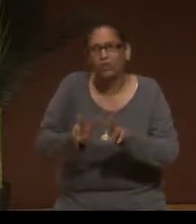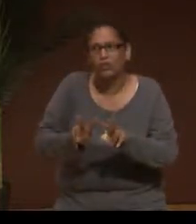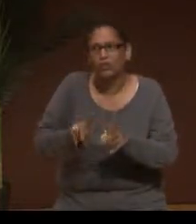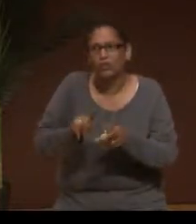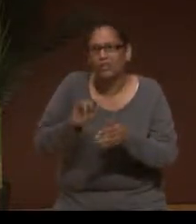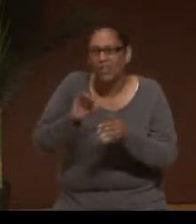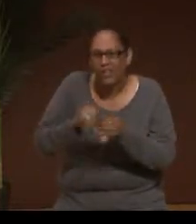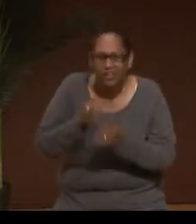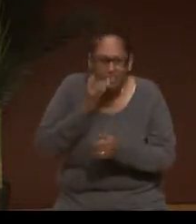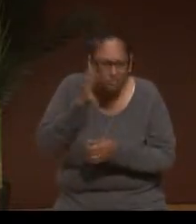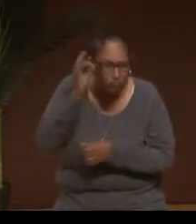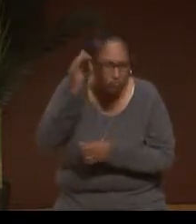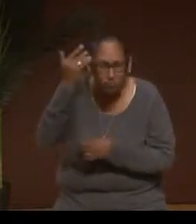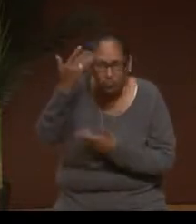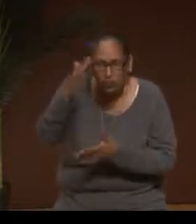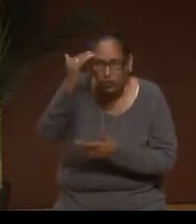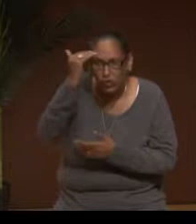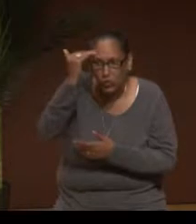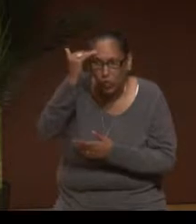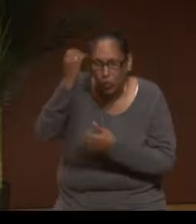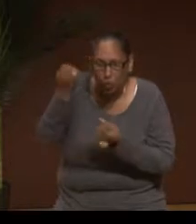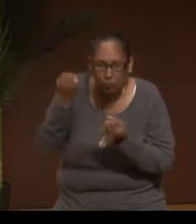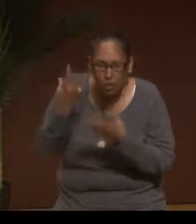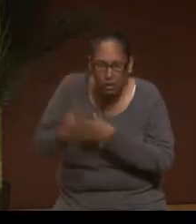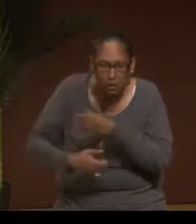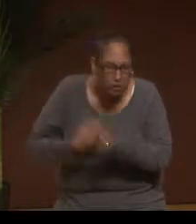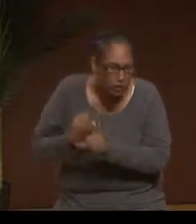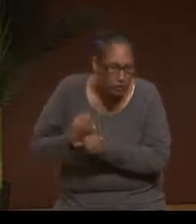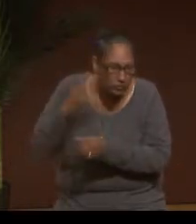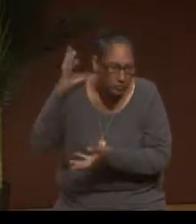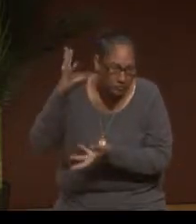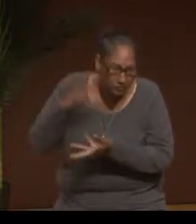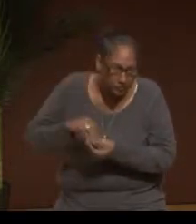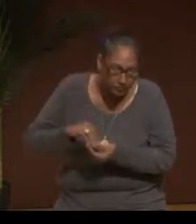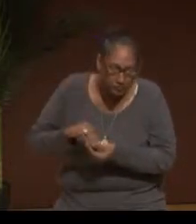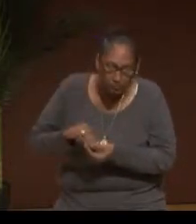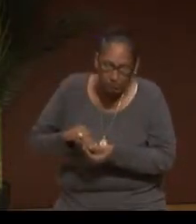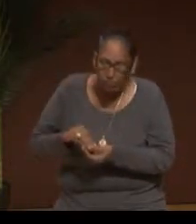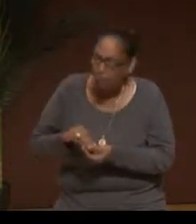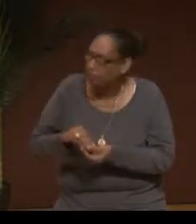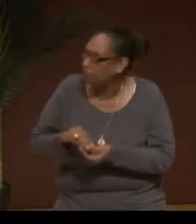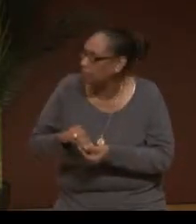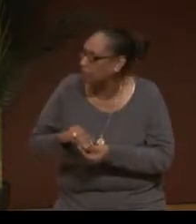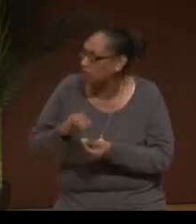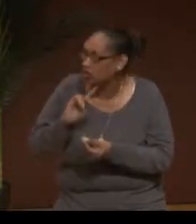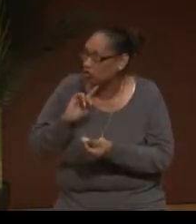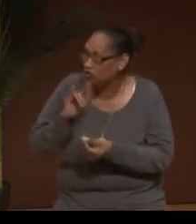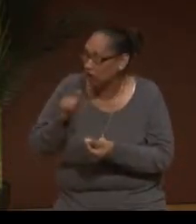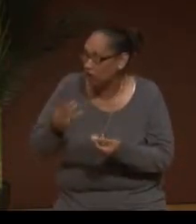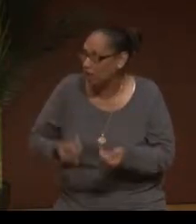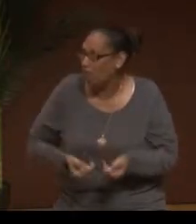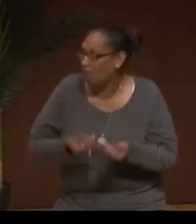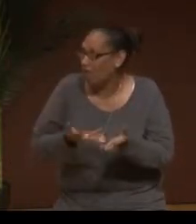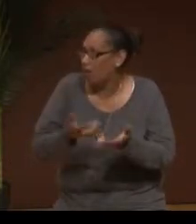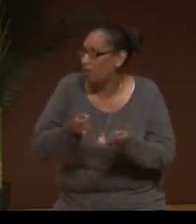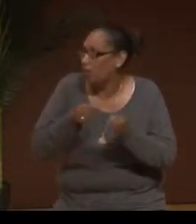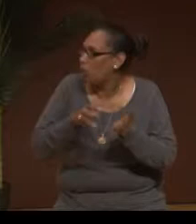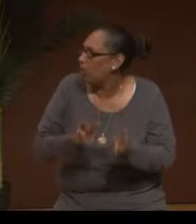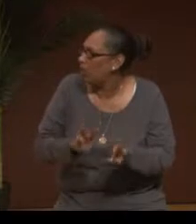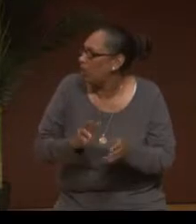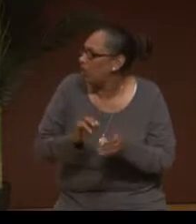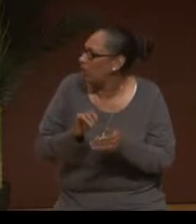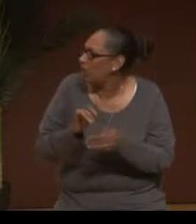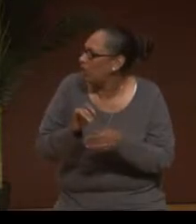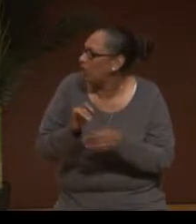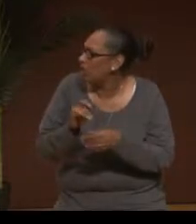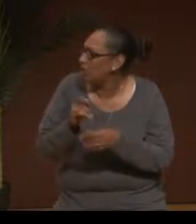all along, of what many individuals have long been saying. But it provides a way to say it, in a sense, in a currency that holds